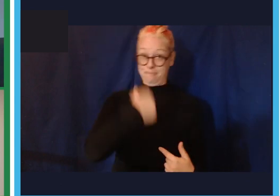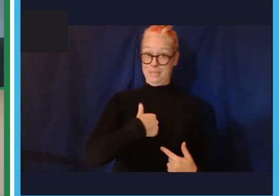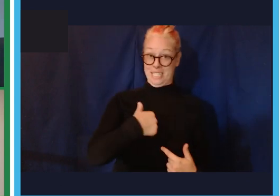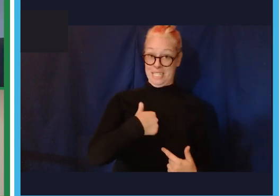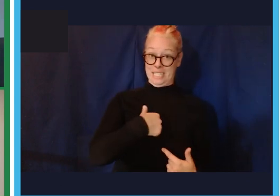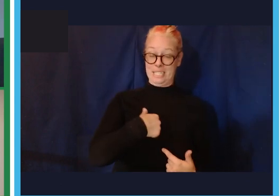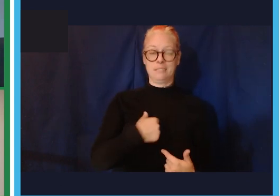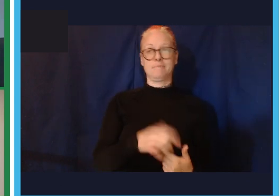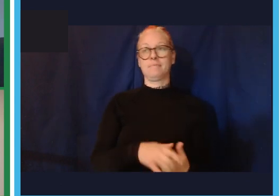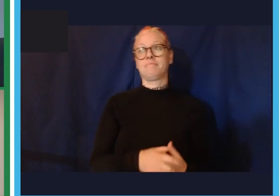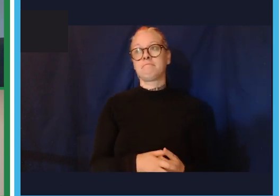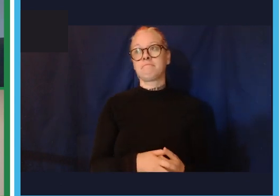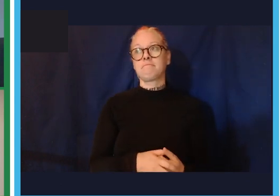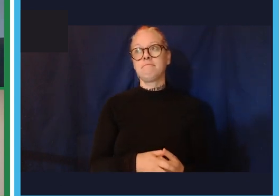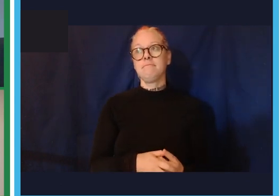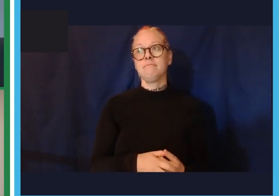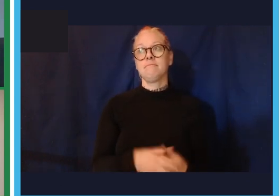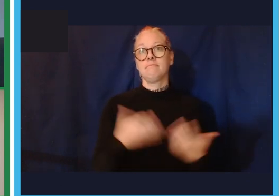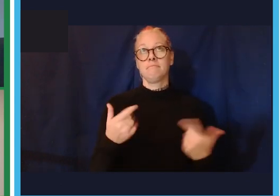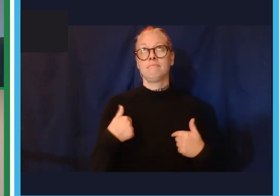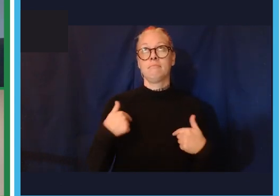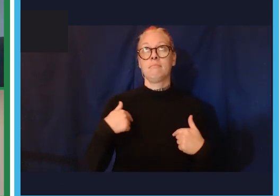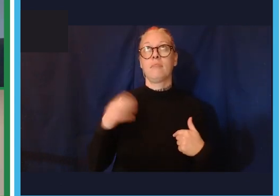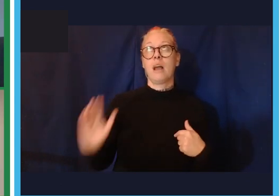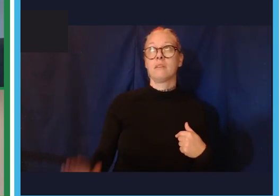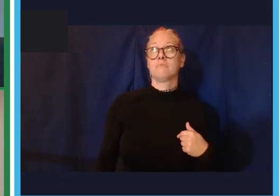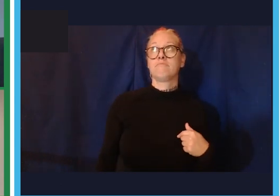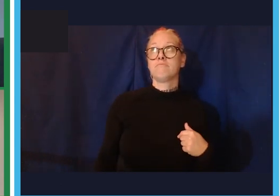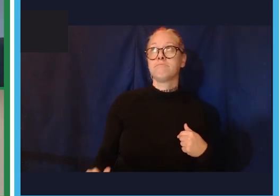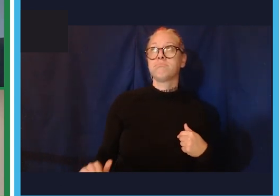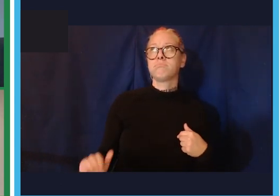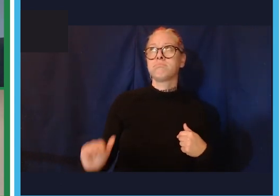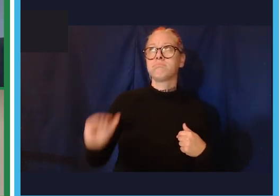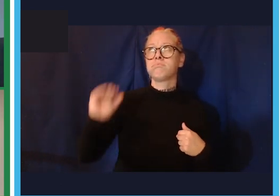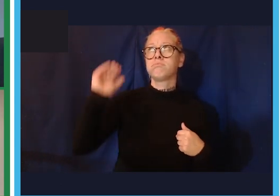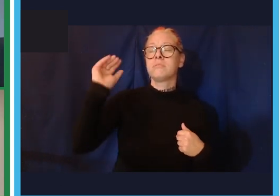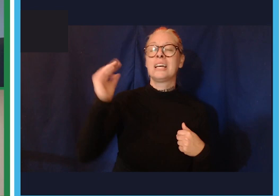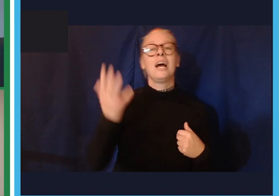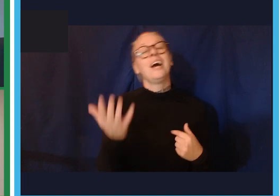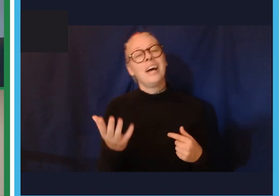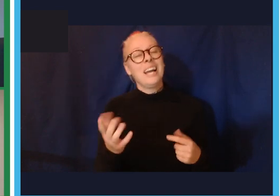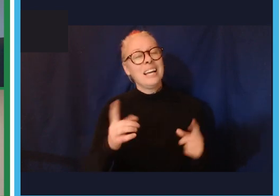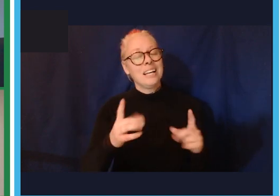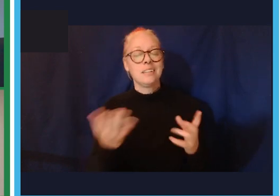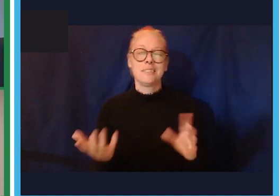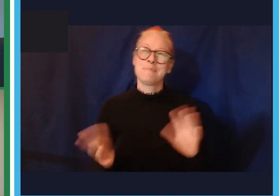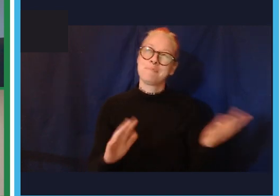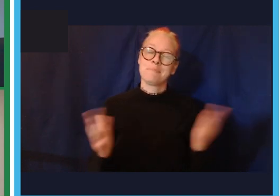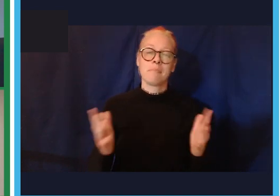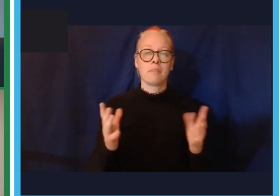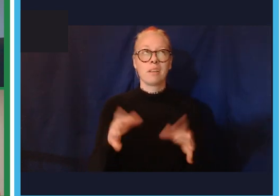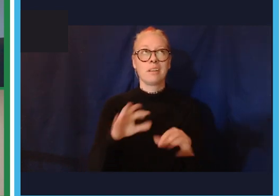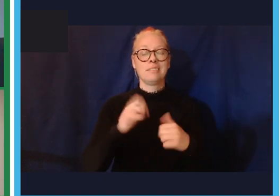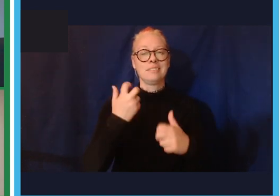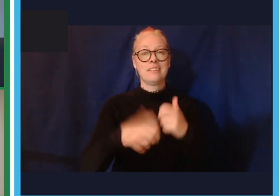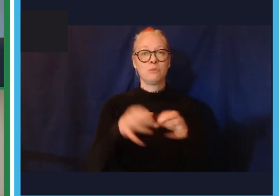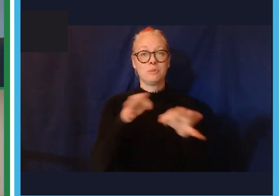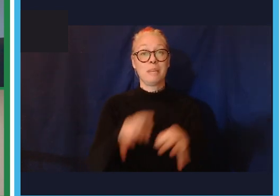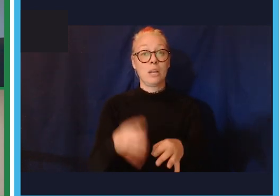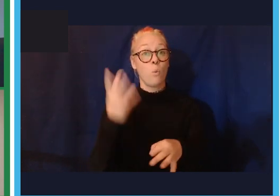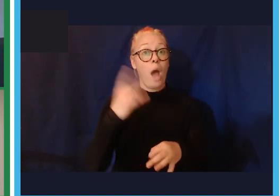it's also a non-visible disability. So it kind of depends on the day. But growing up where you